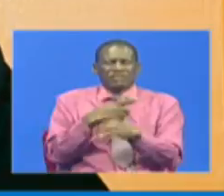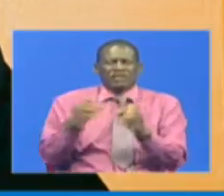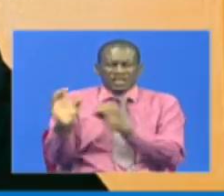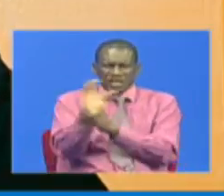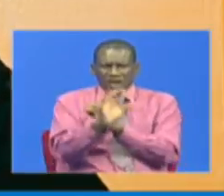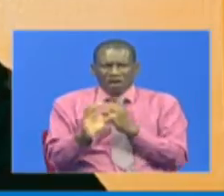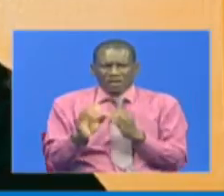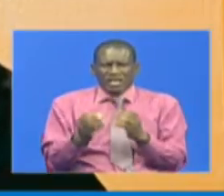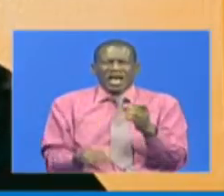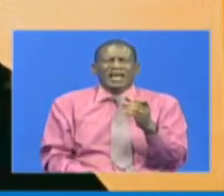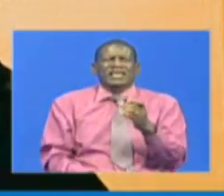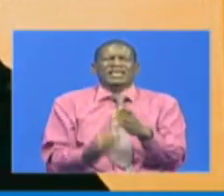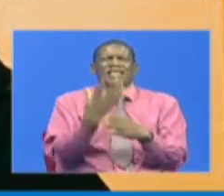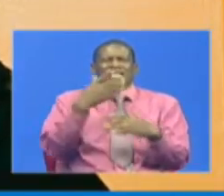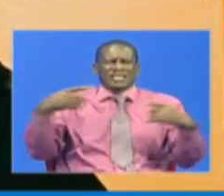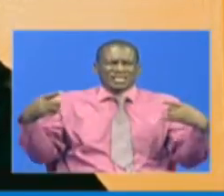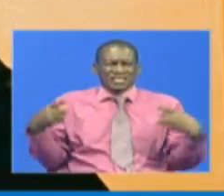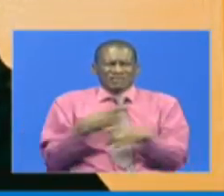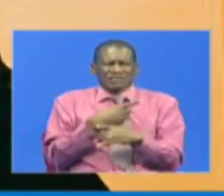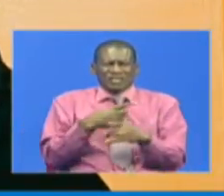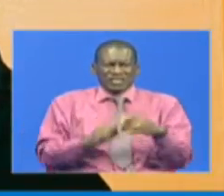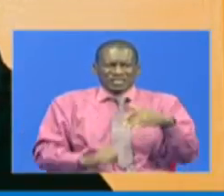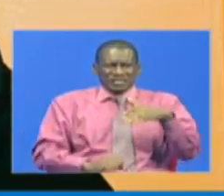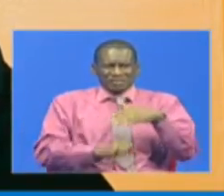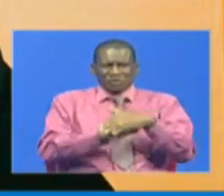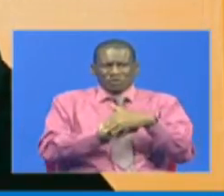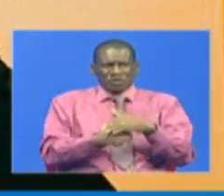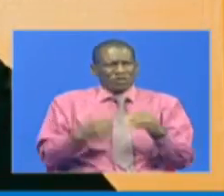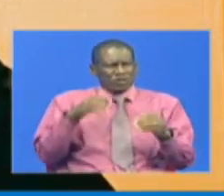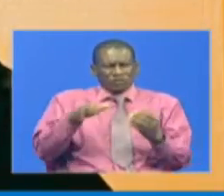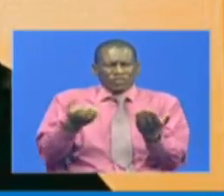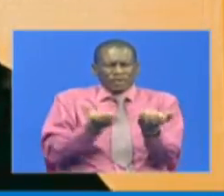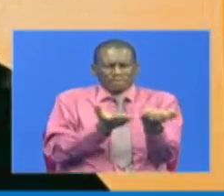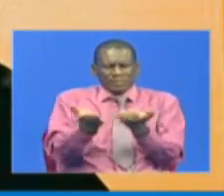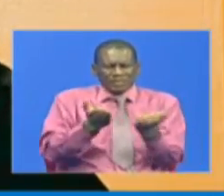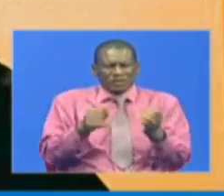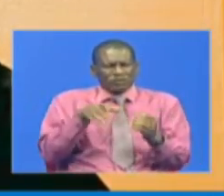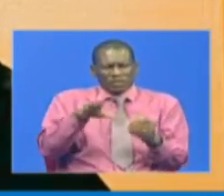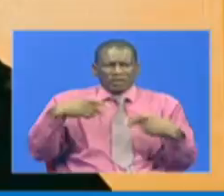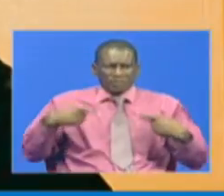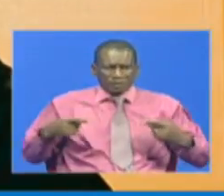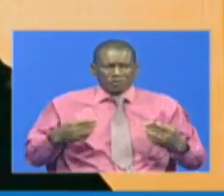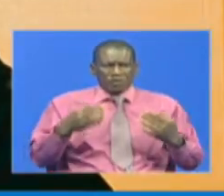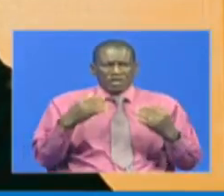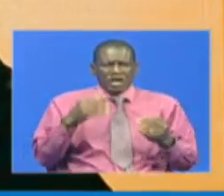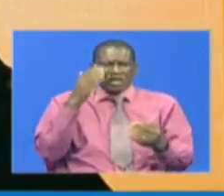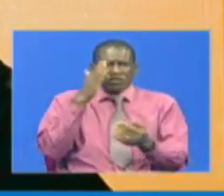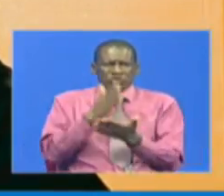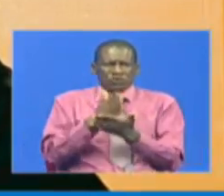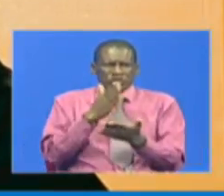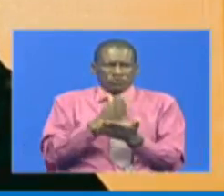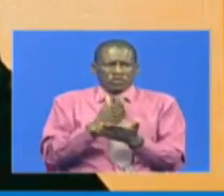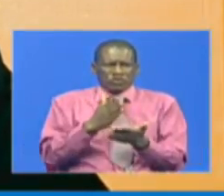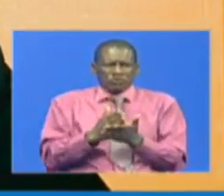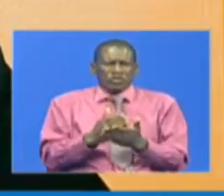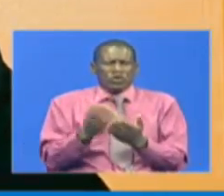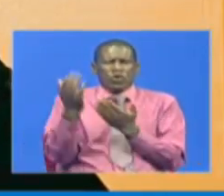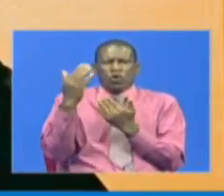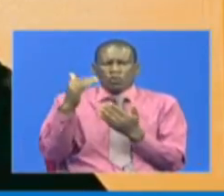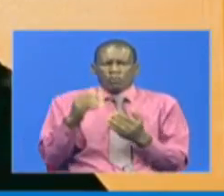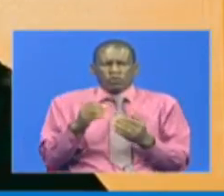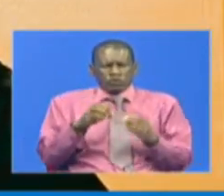are creating different stimulus for their businesses, for their people. I really, really, really look forward to looking